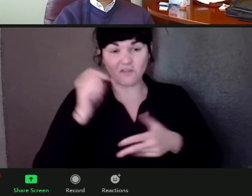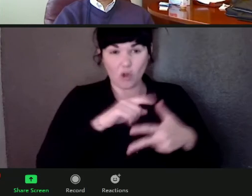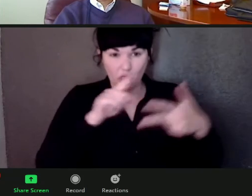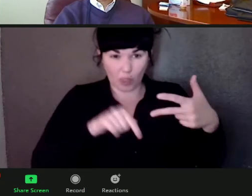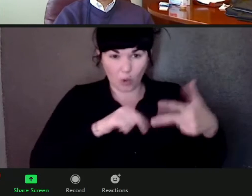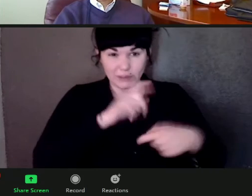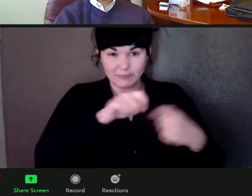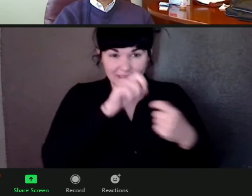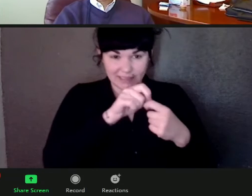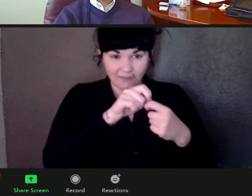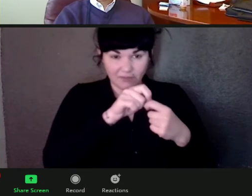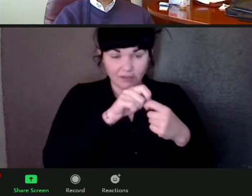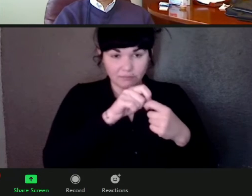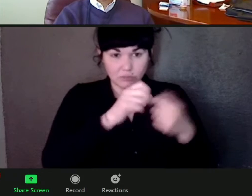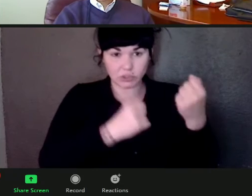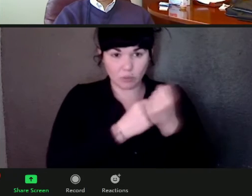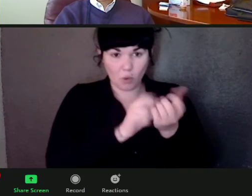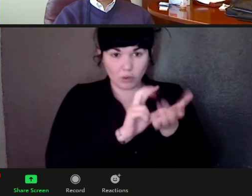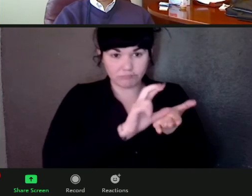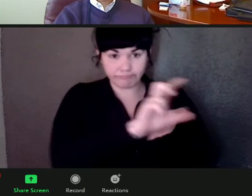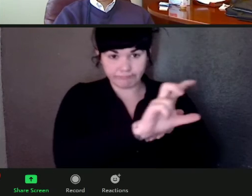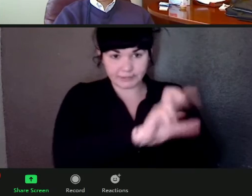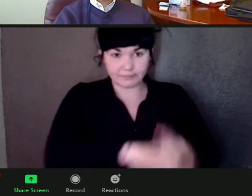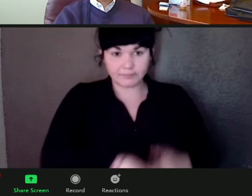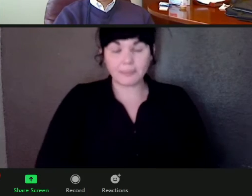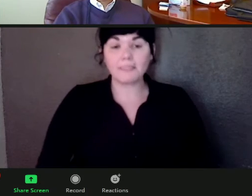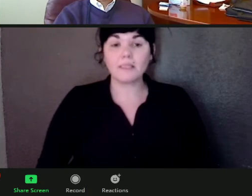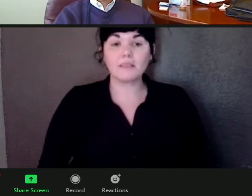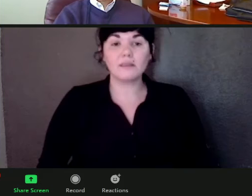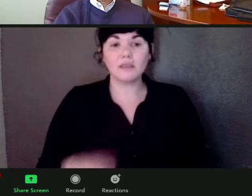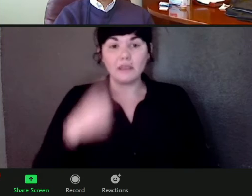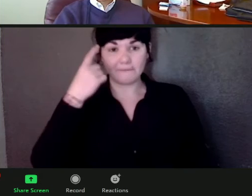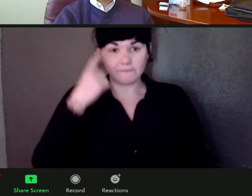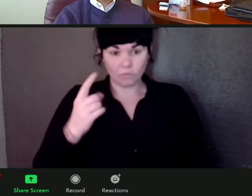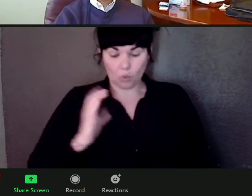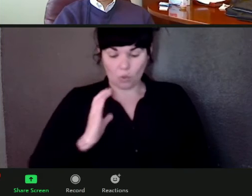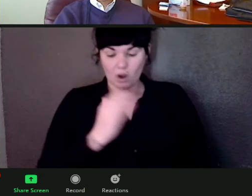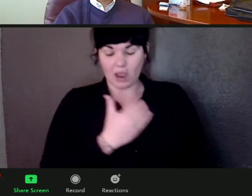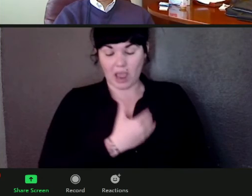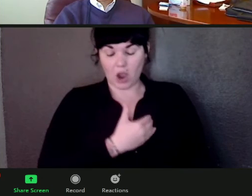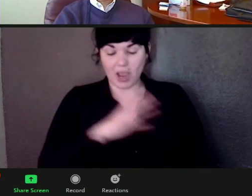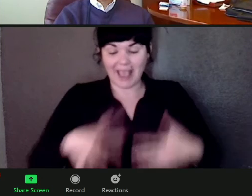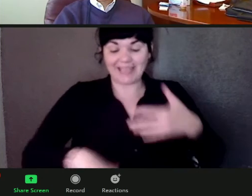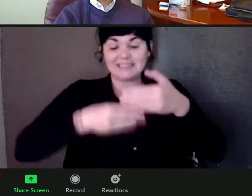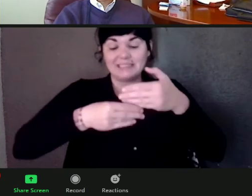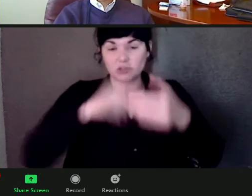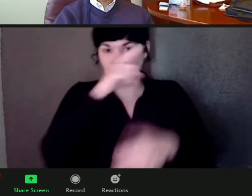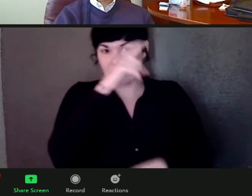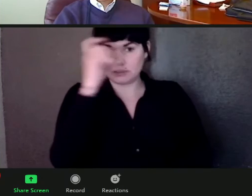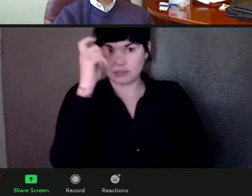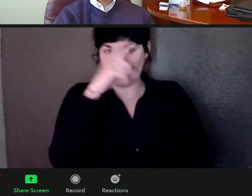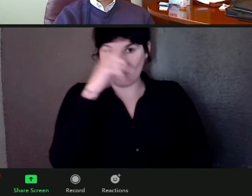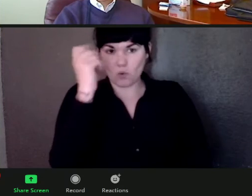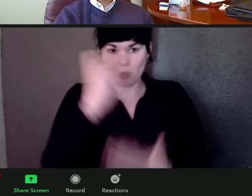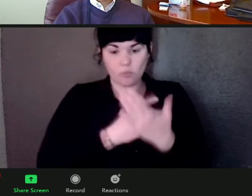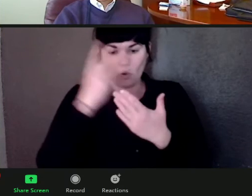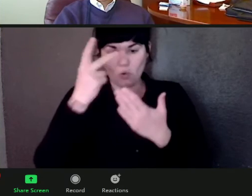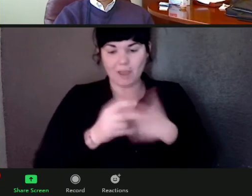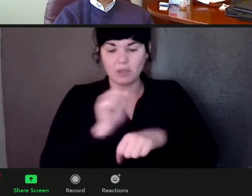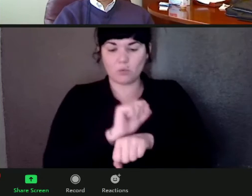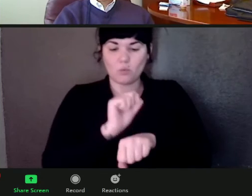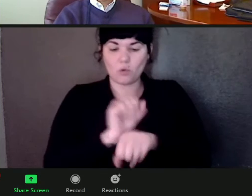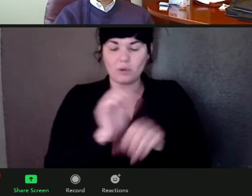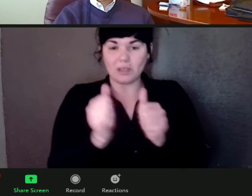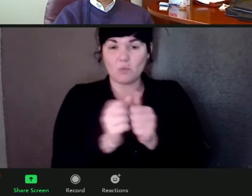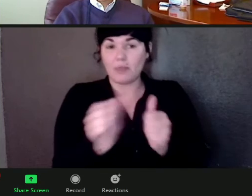For our additional summer programming that we're doing and working with the extended partners, that is